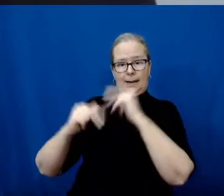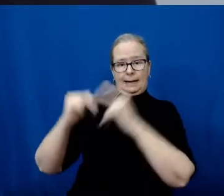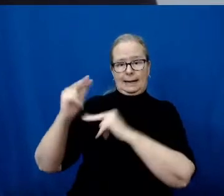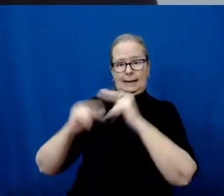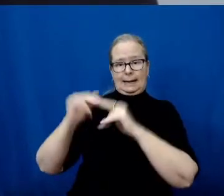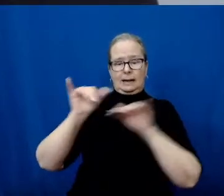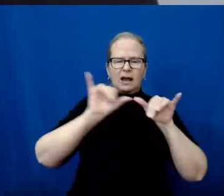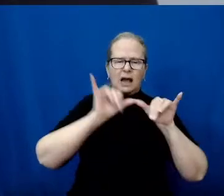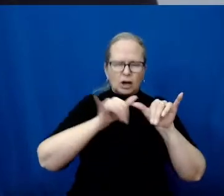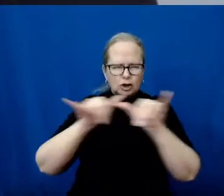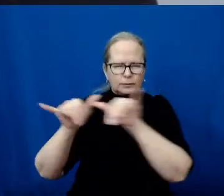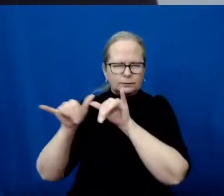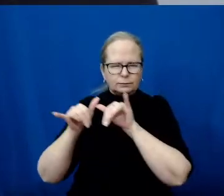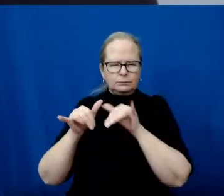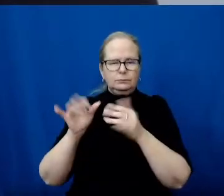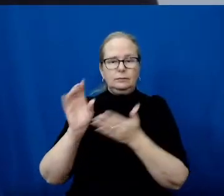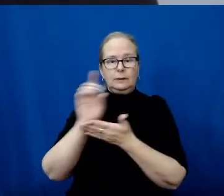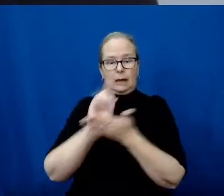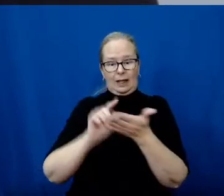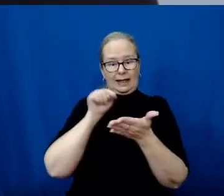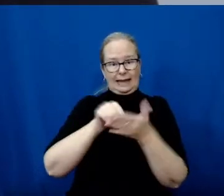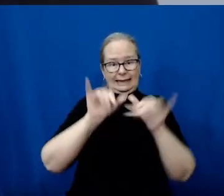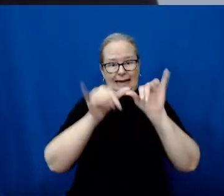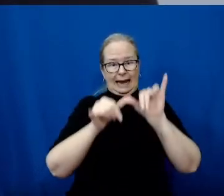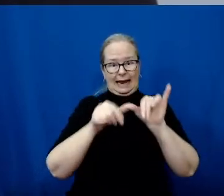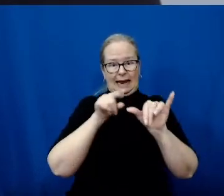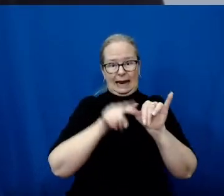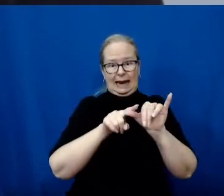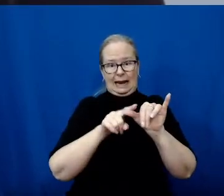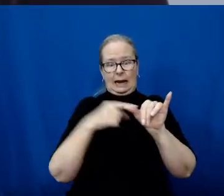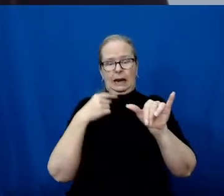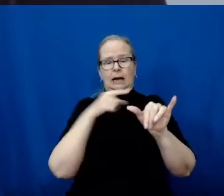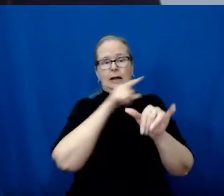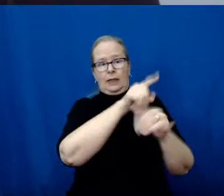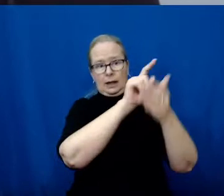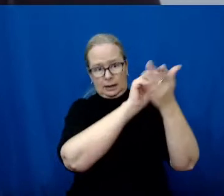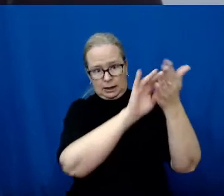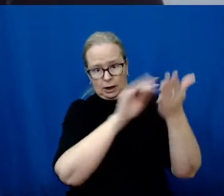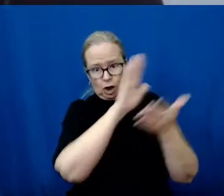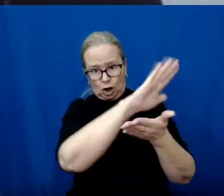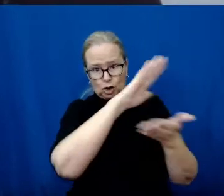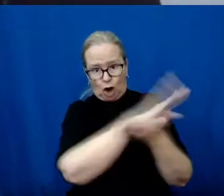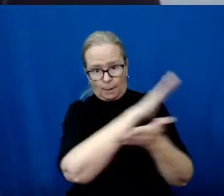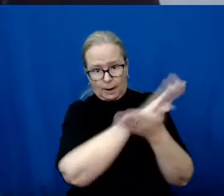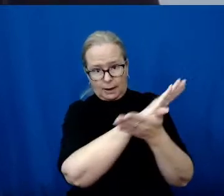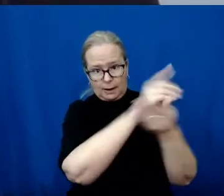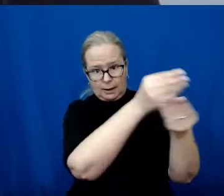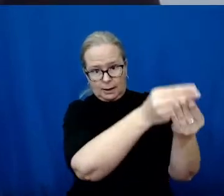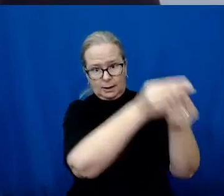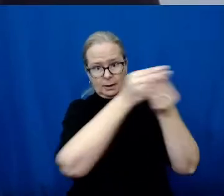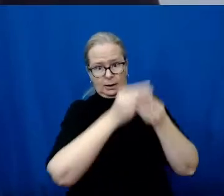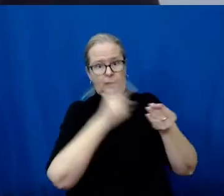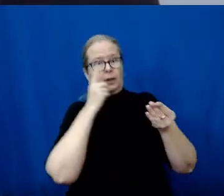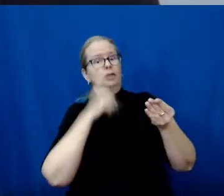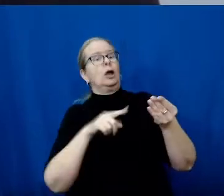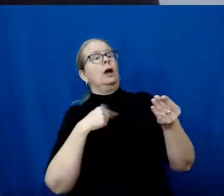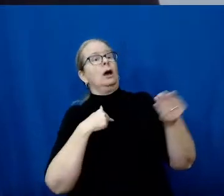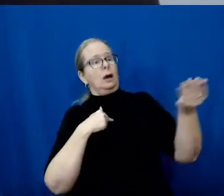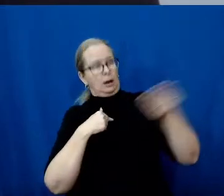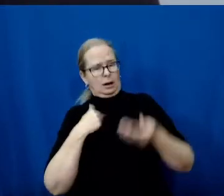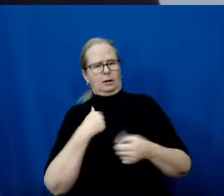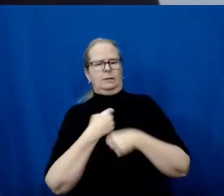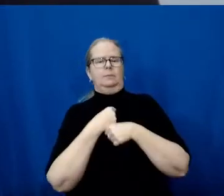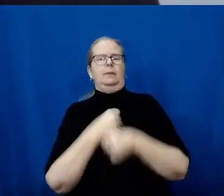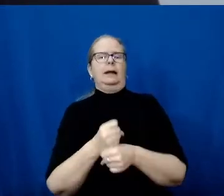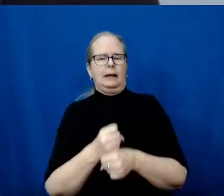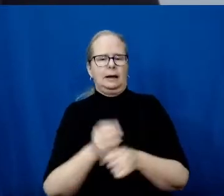produce. Perfect. Okay. So a lot of technical knowledge that you have that I do not have that we are going to be able to unpack today, and I